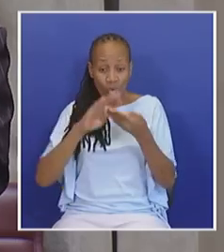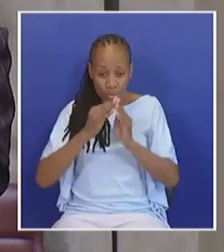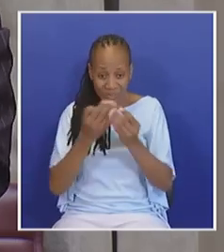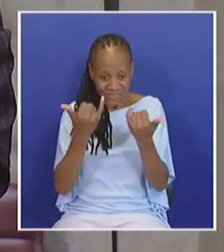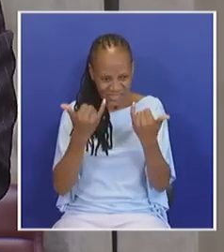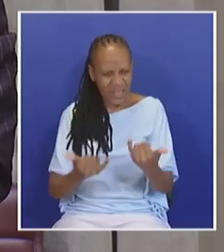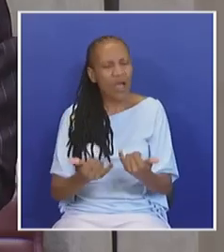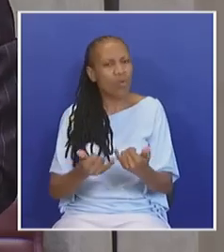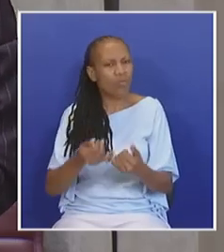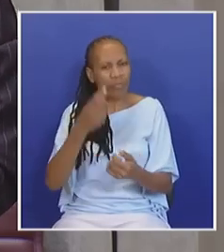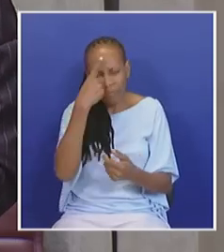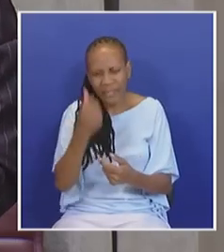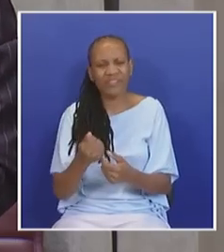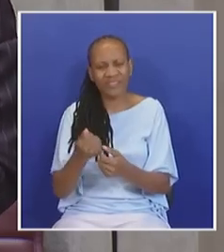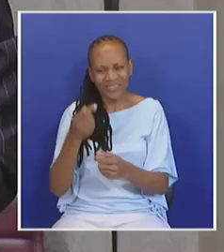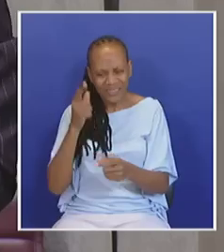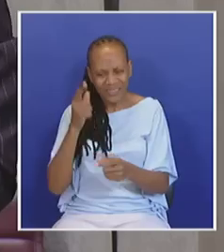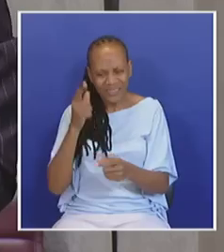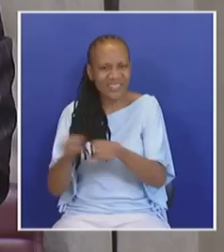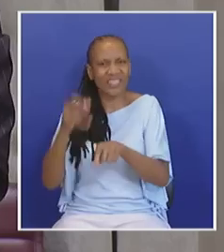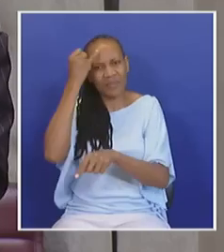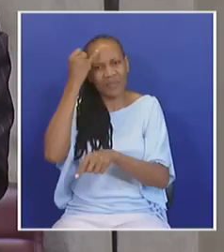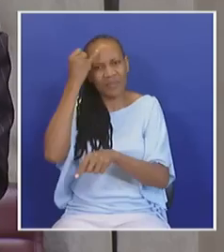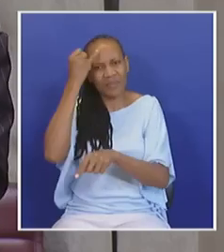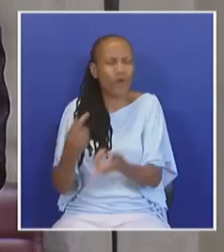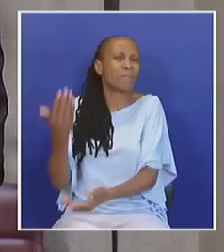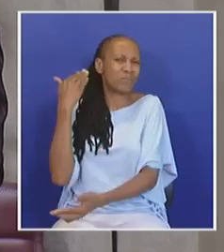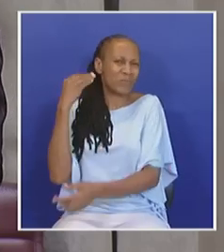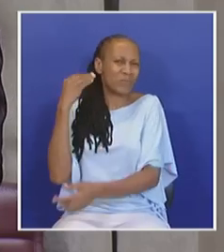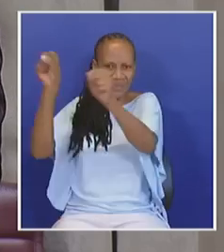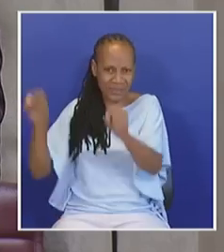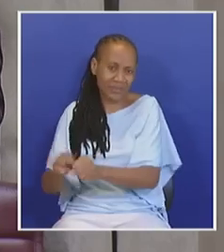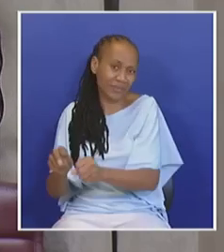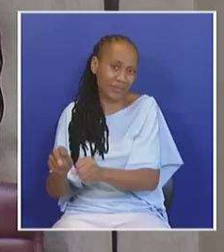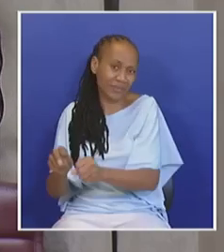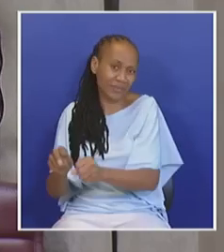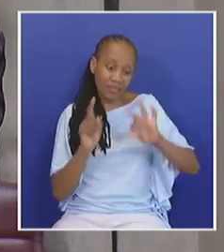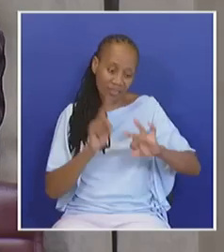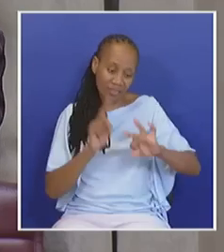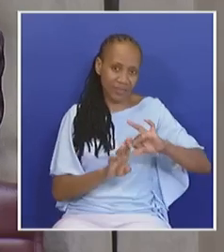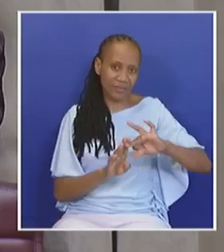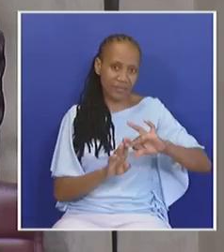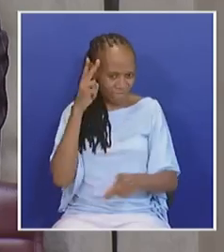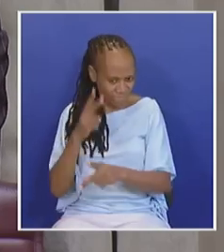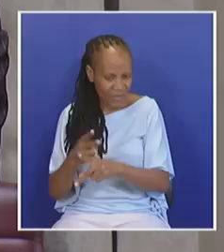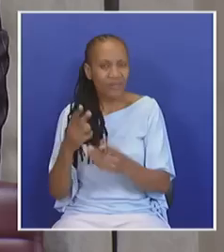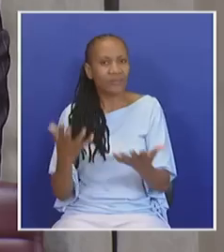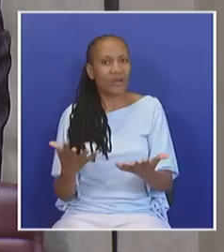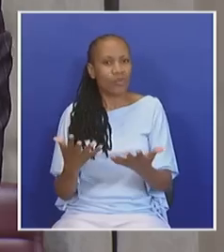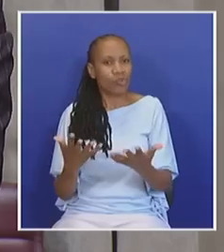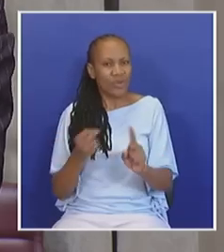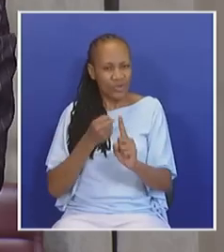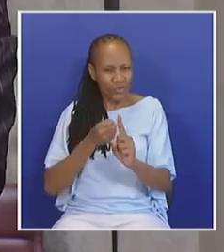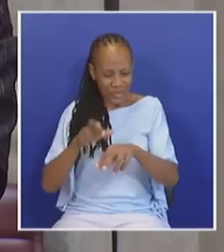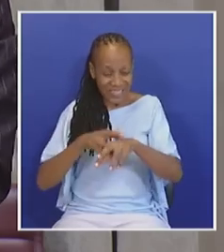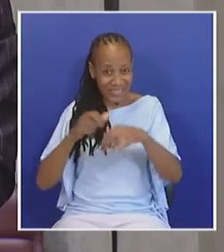many centuries and supported by the colonial and imperialist system. Thirdly, ultimately, the campaign against racism